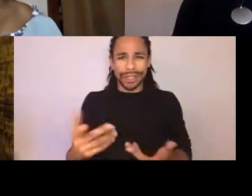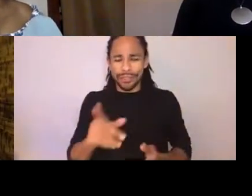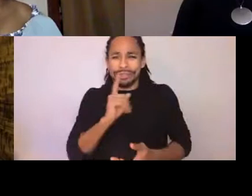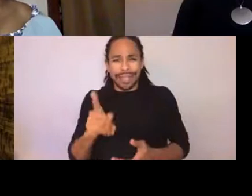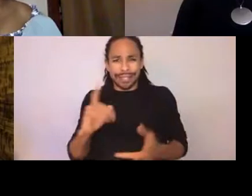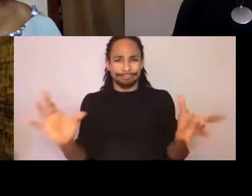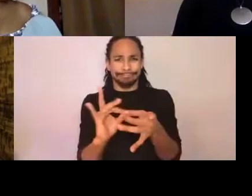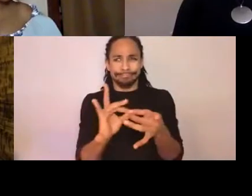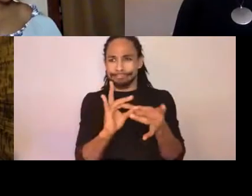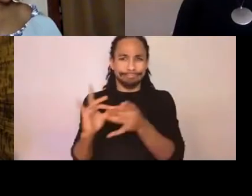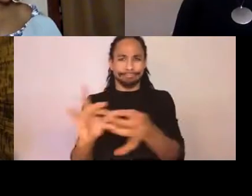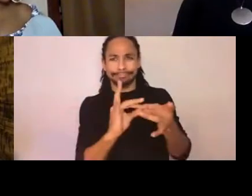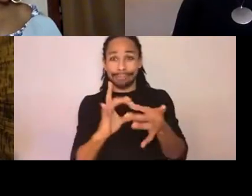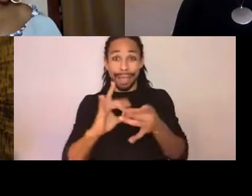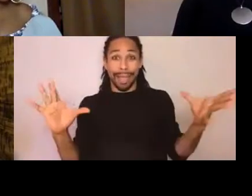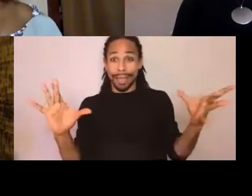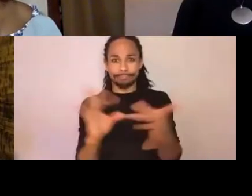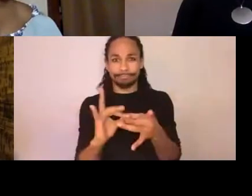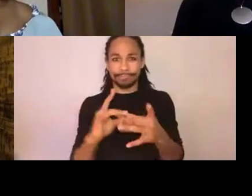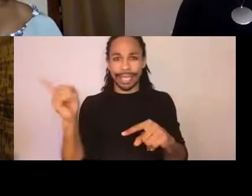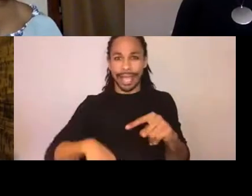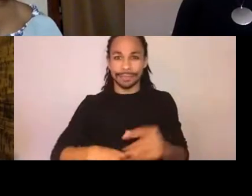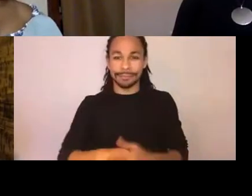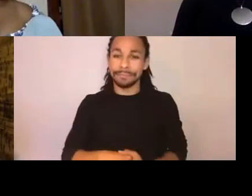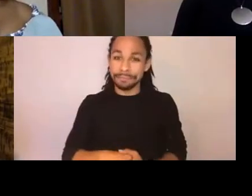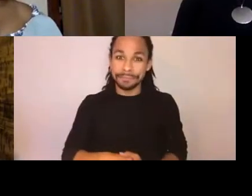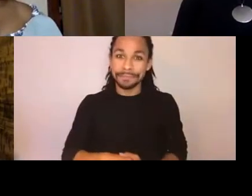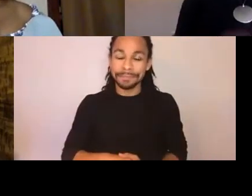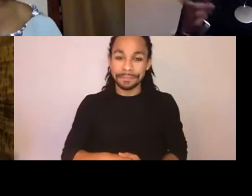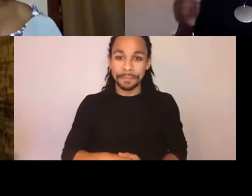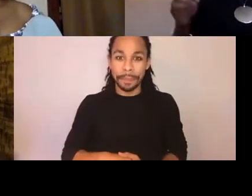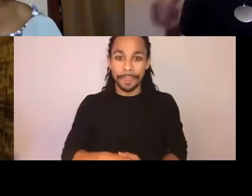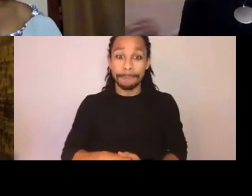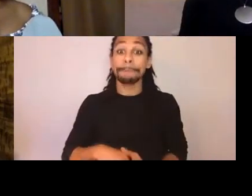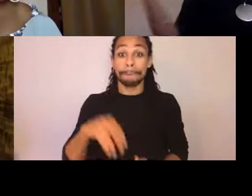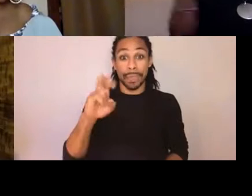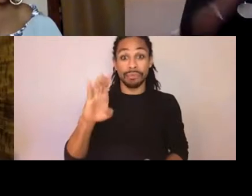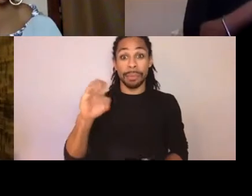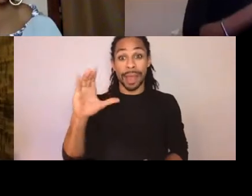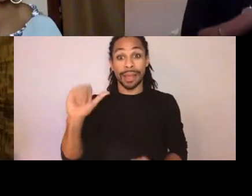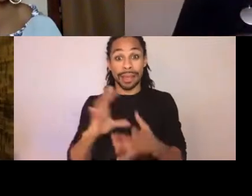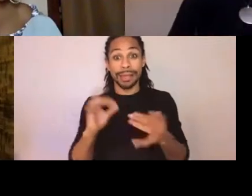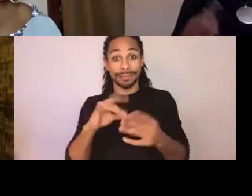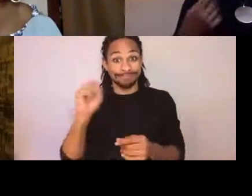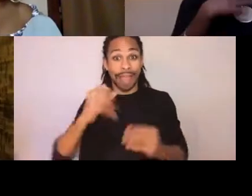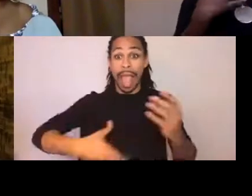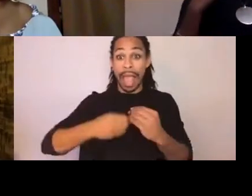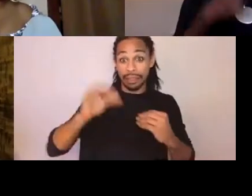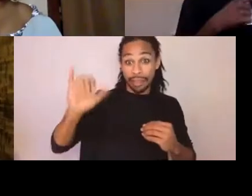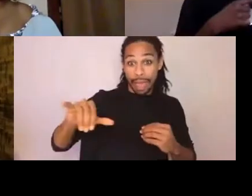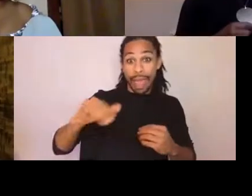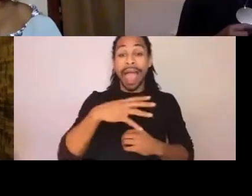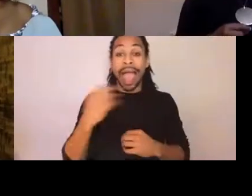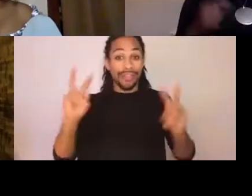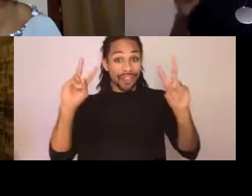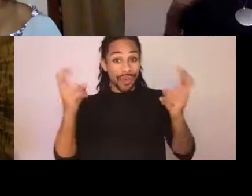linked. So I'll just add that to. Mm-hmm. And adding that with that quote that always gets me too,